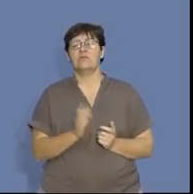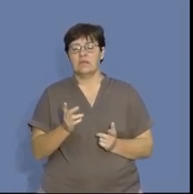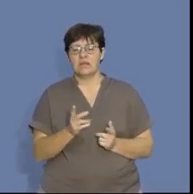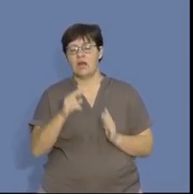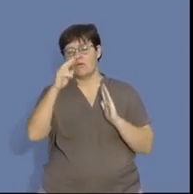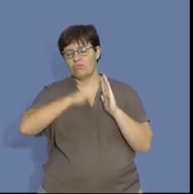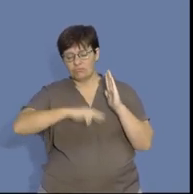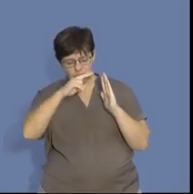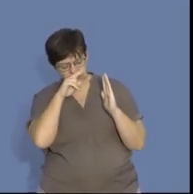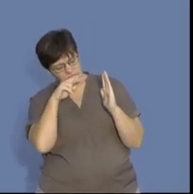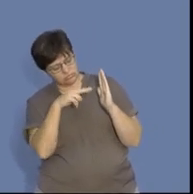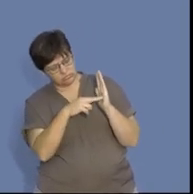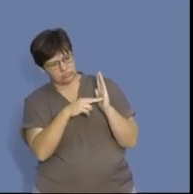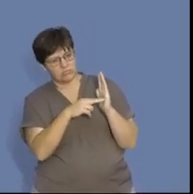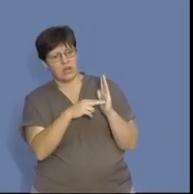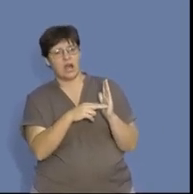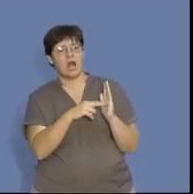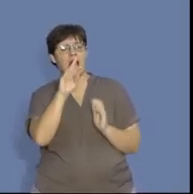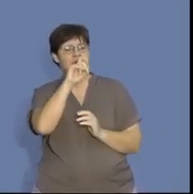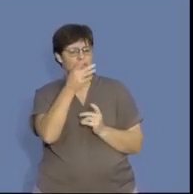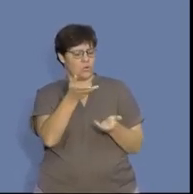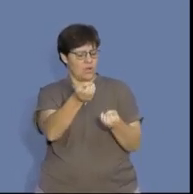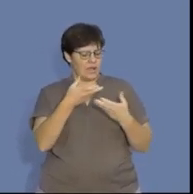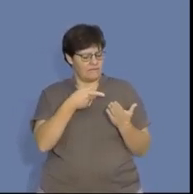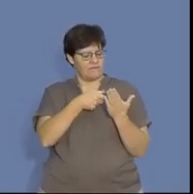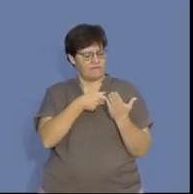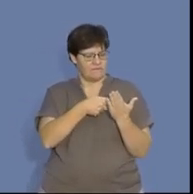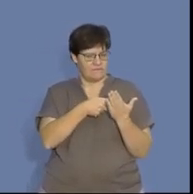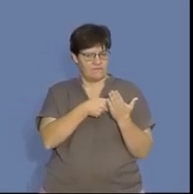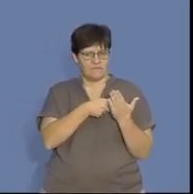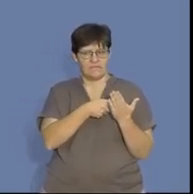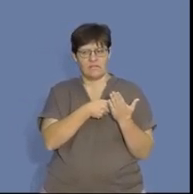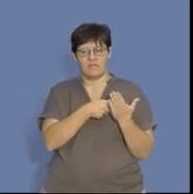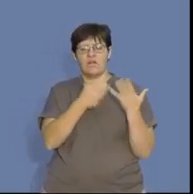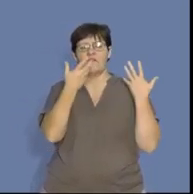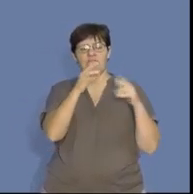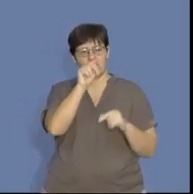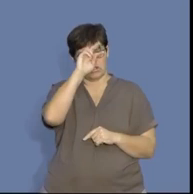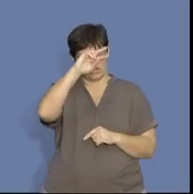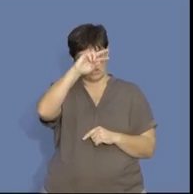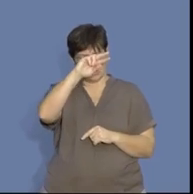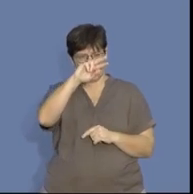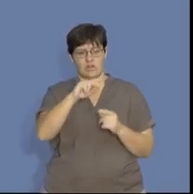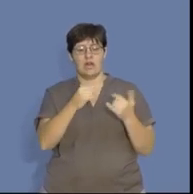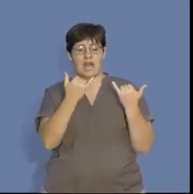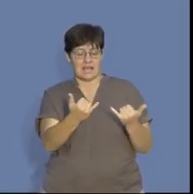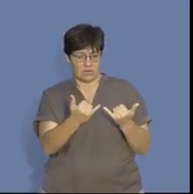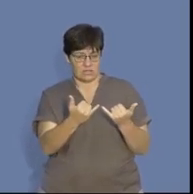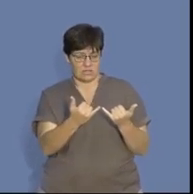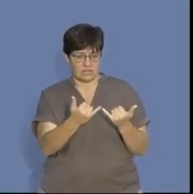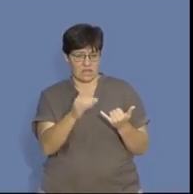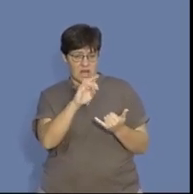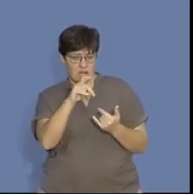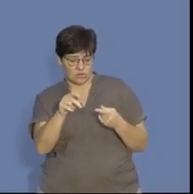let's re-look at the liquidity ratios given. So remember, we've already looked at the current ratio and